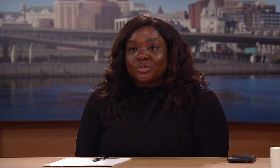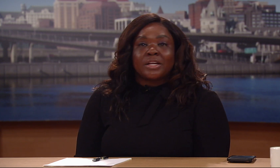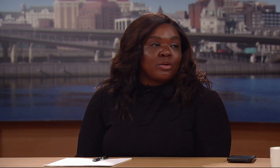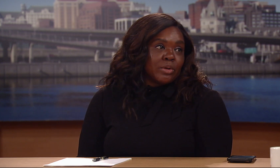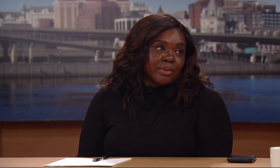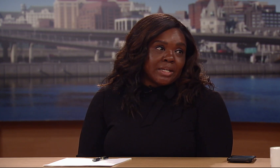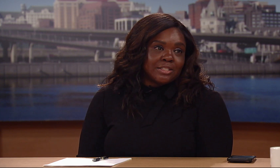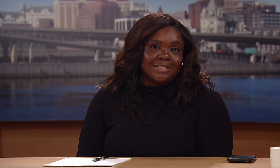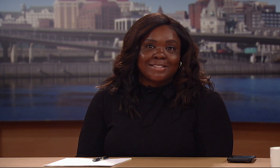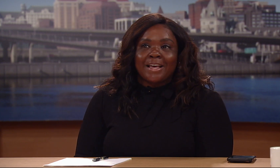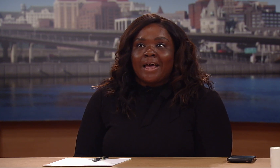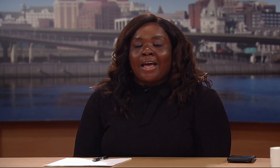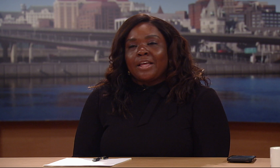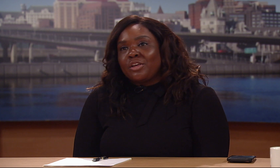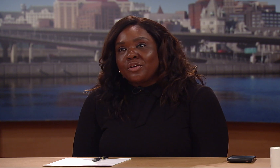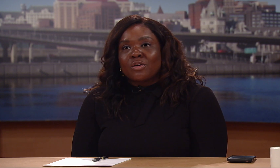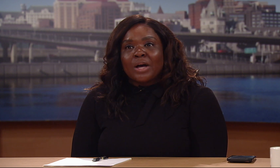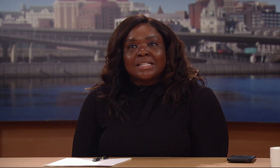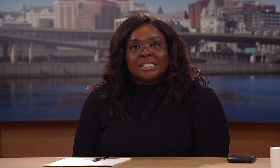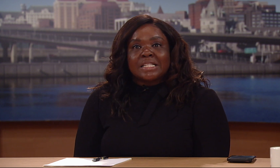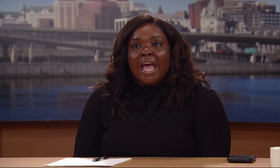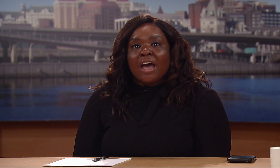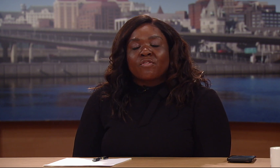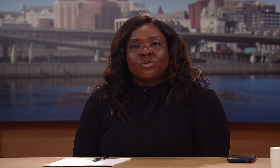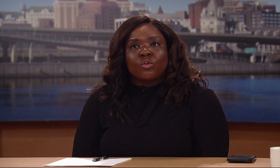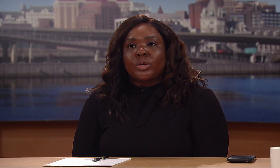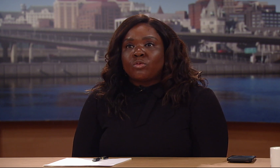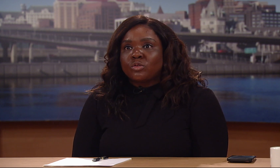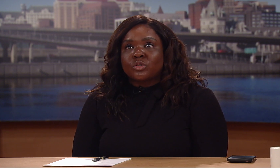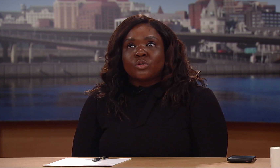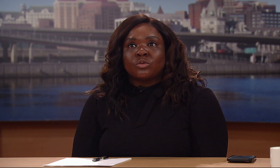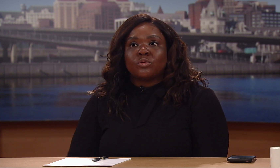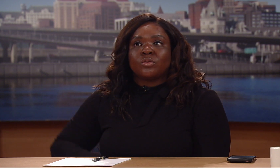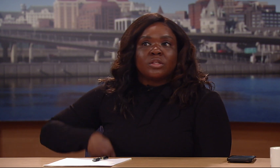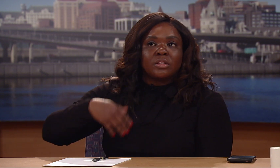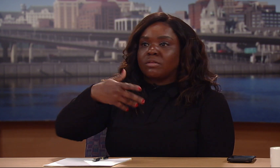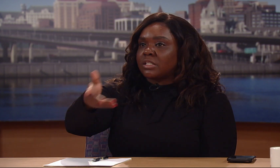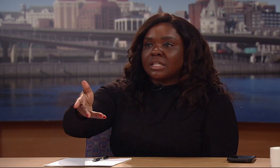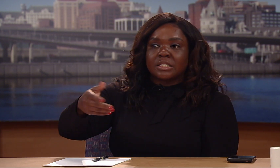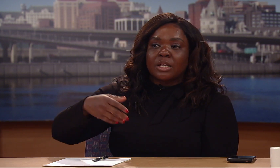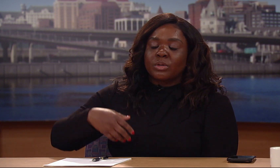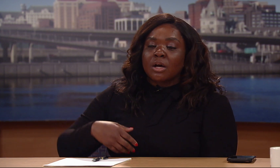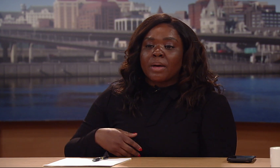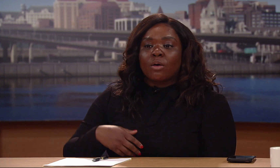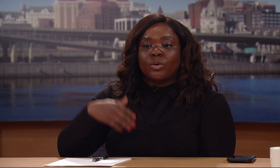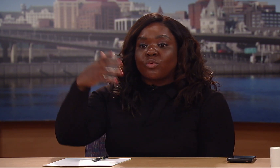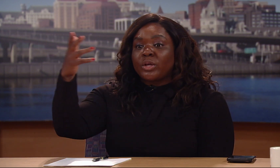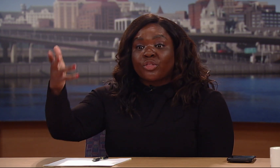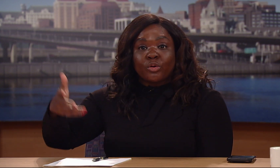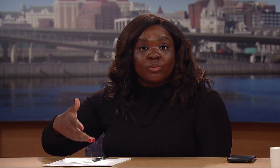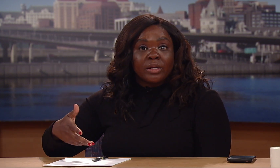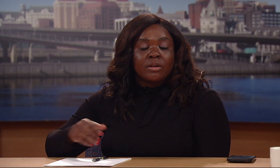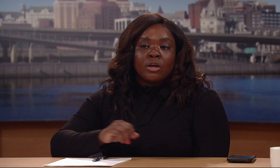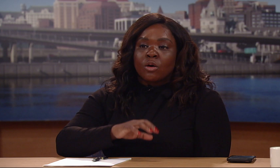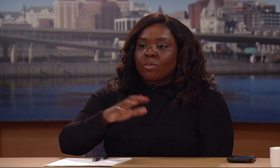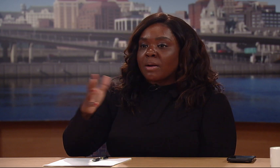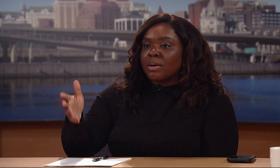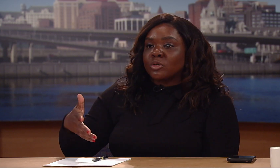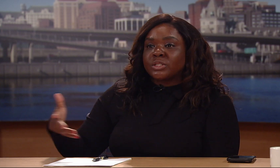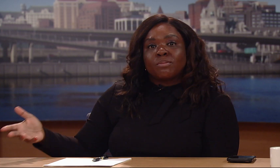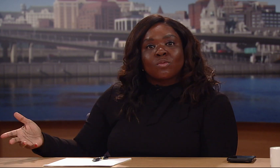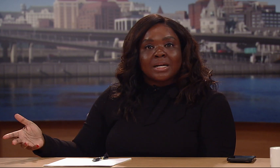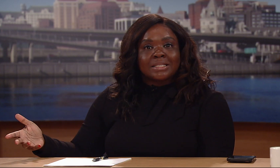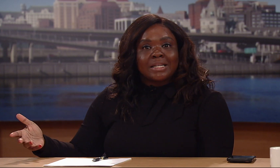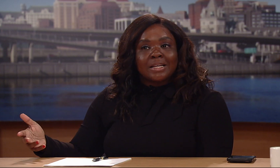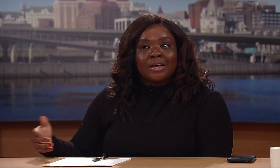like 181 pages. You know, as staff, you know, we used to, the State of State would come out, we'd read through it, write a